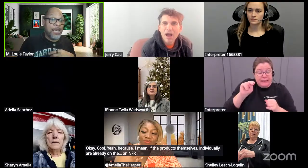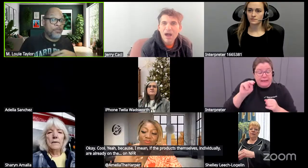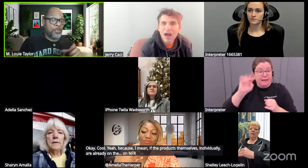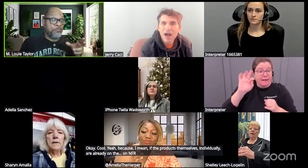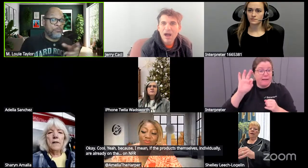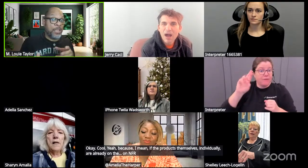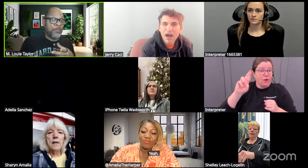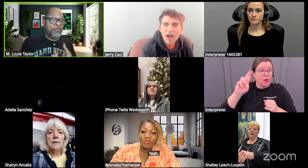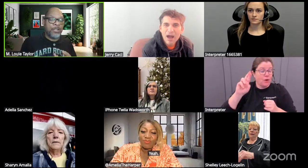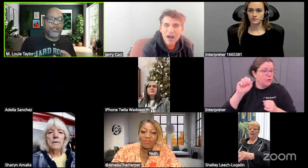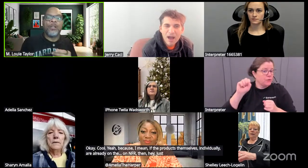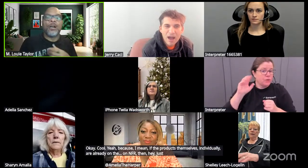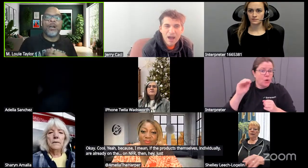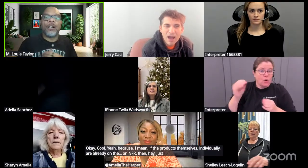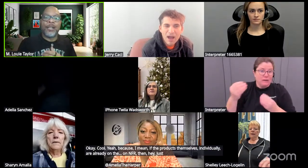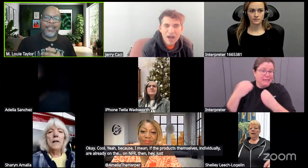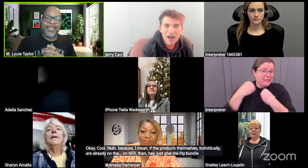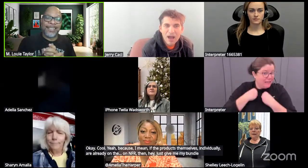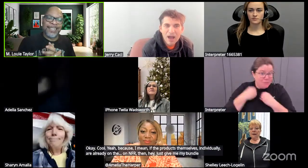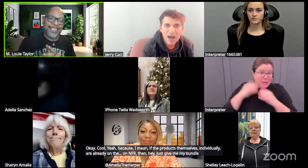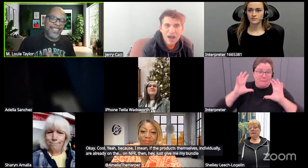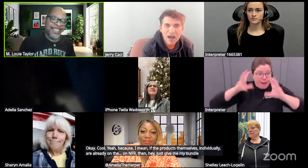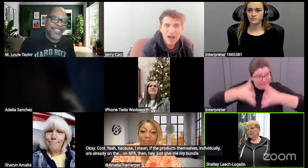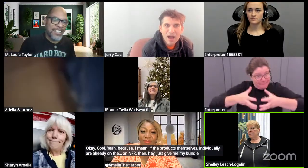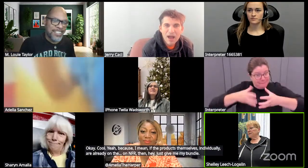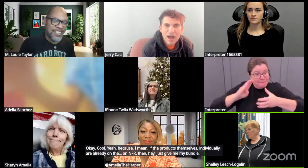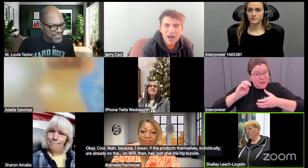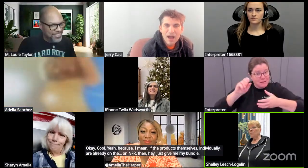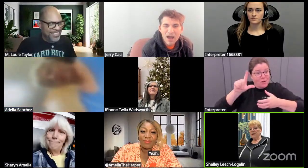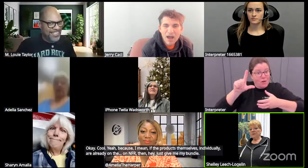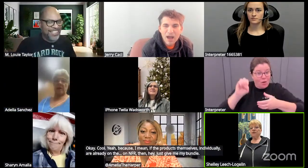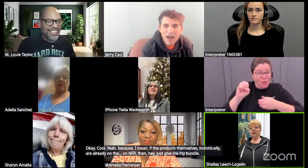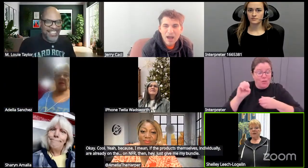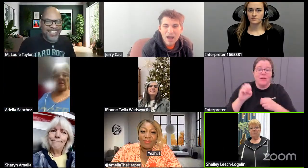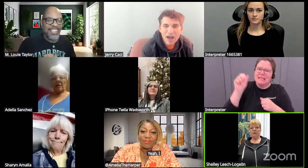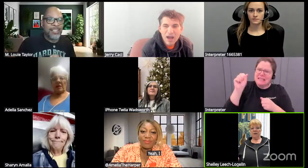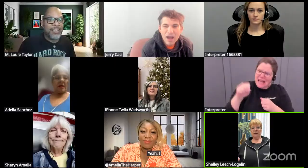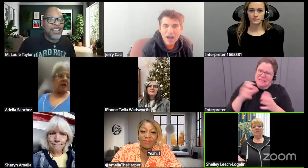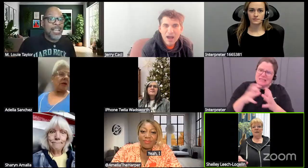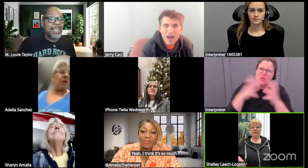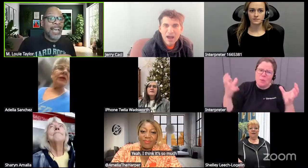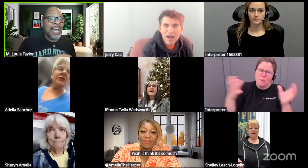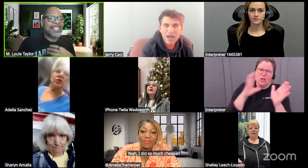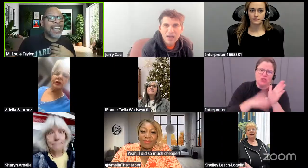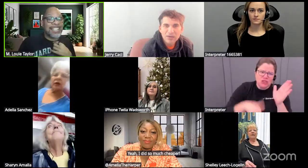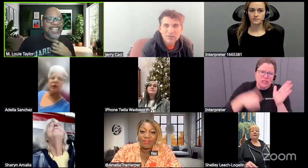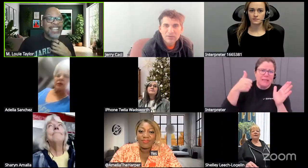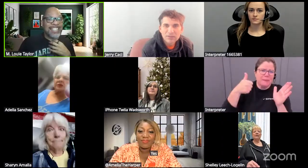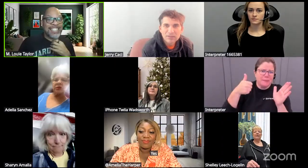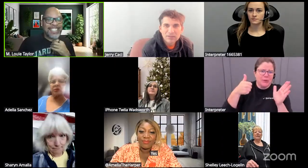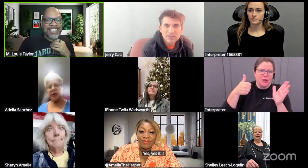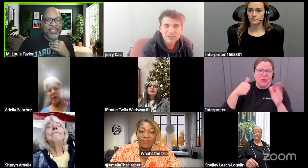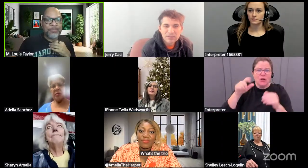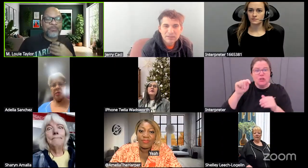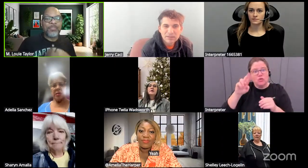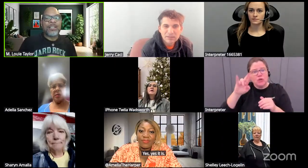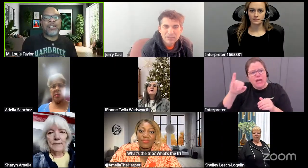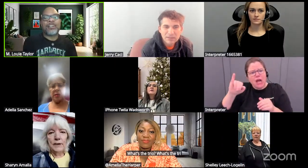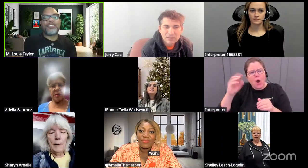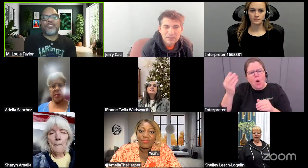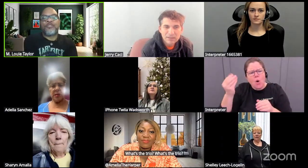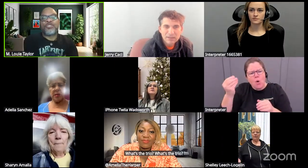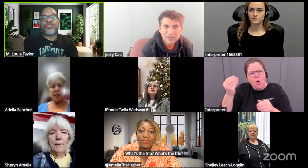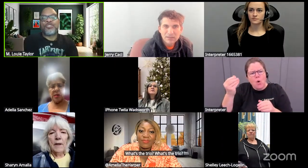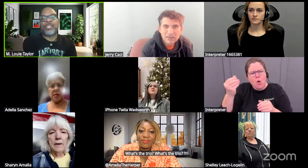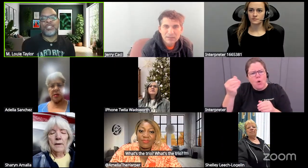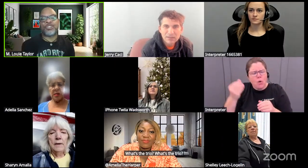hey, just give me my bundle. Yeah, it's so much cheaper. What's the Yes, Yeah. yes, it trio? What's the is. trio? Mhm.